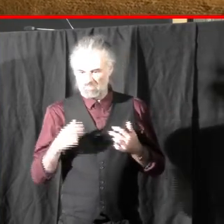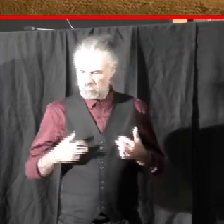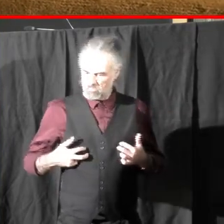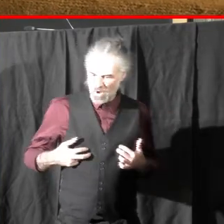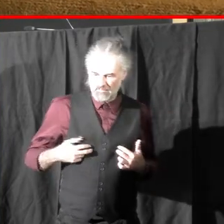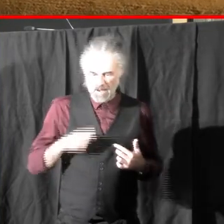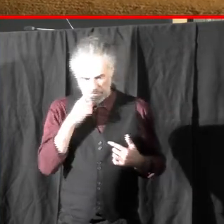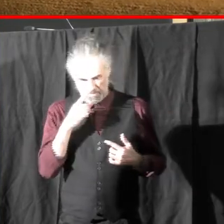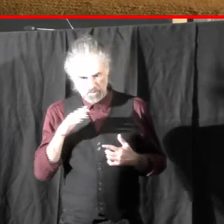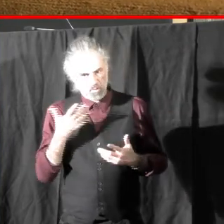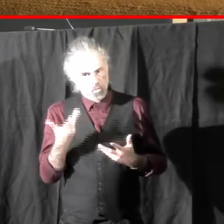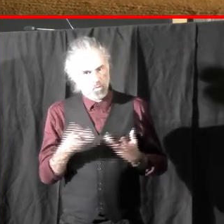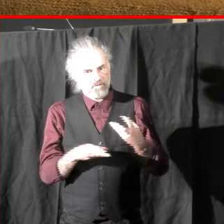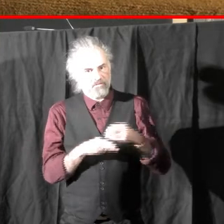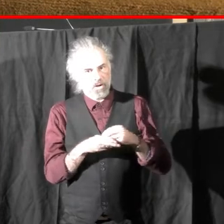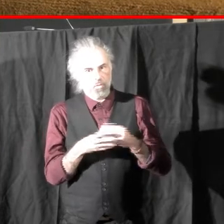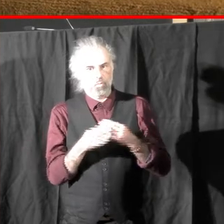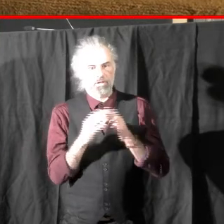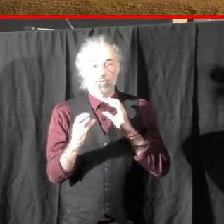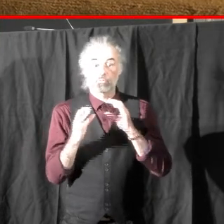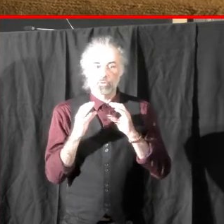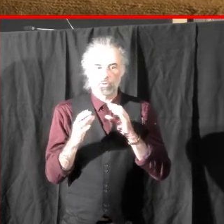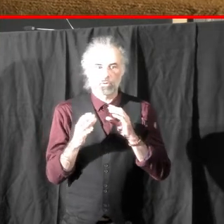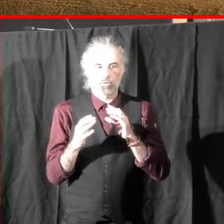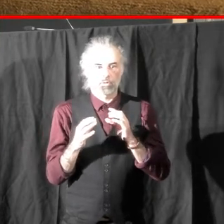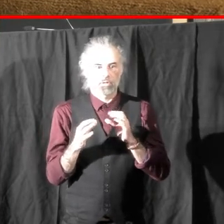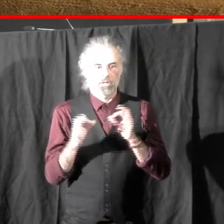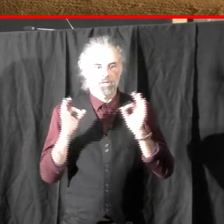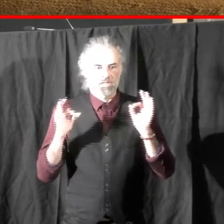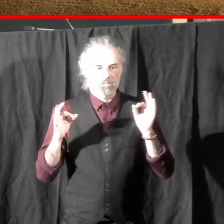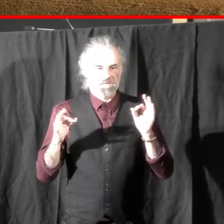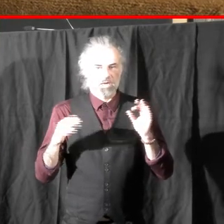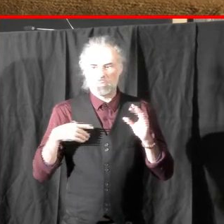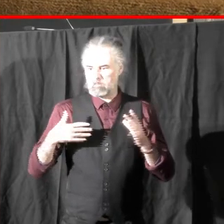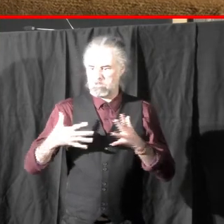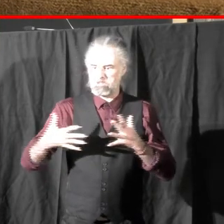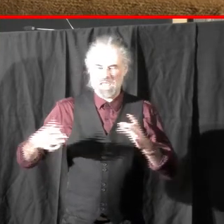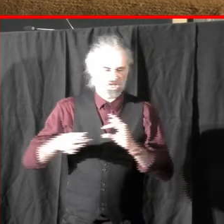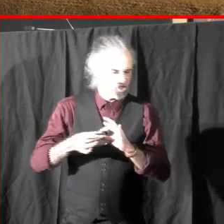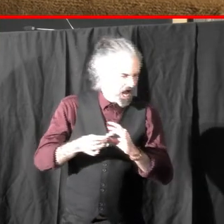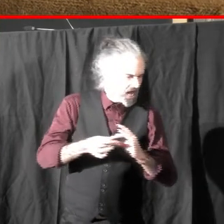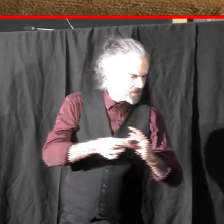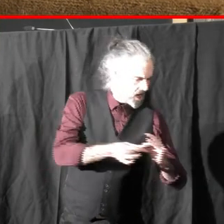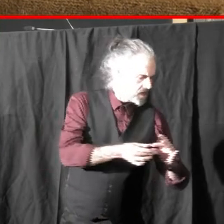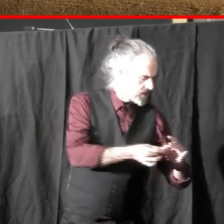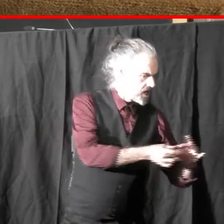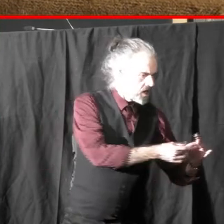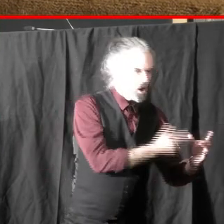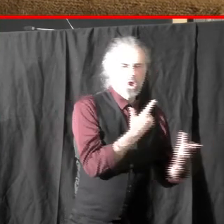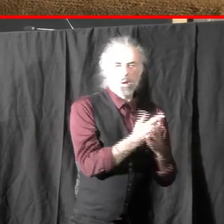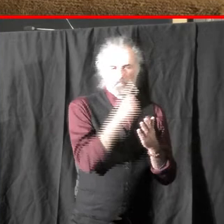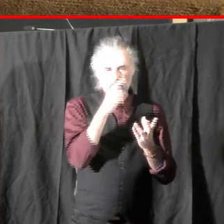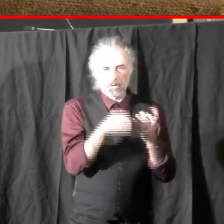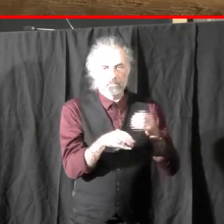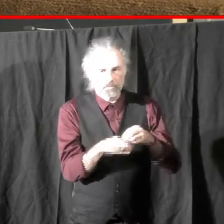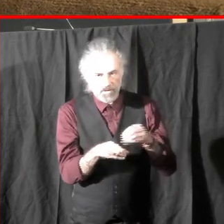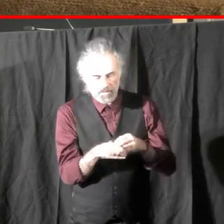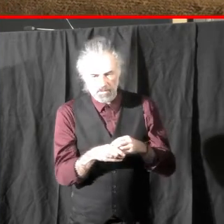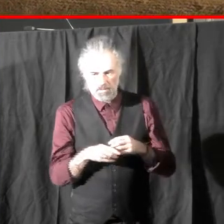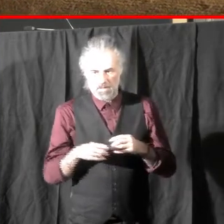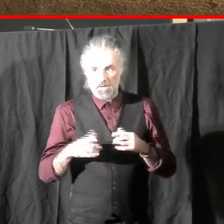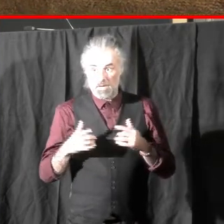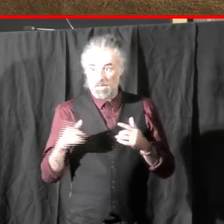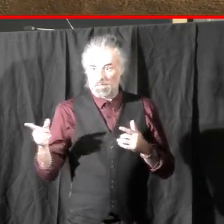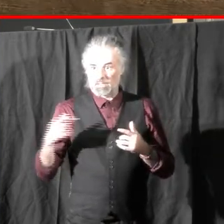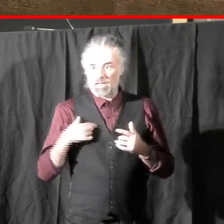participant of the communication, especially in such long chains. And lots of comments just saying that they really enjoyed this format